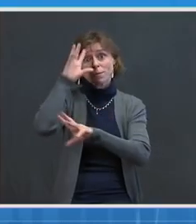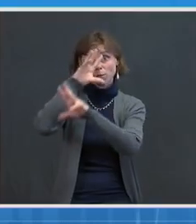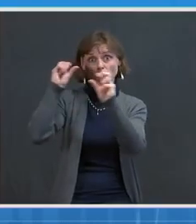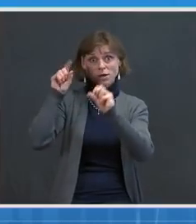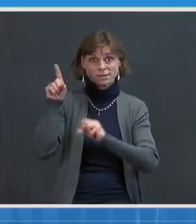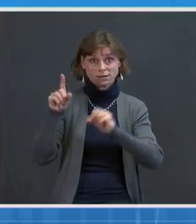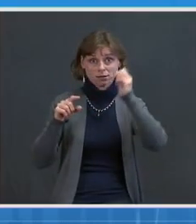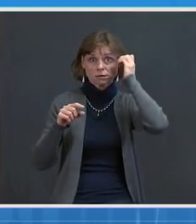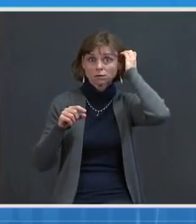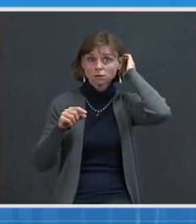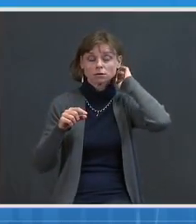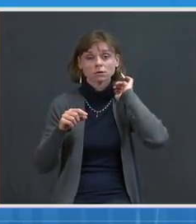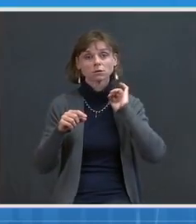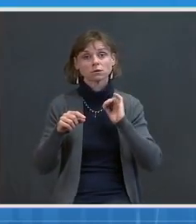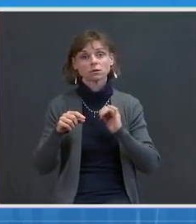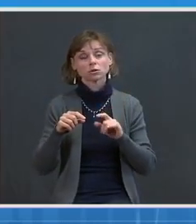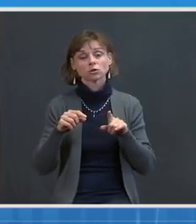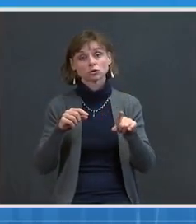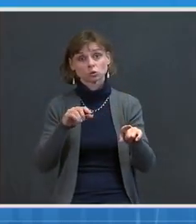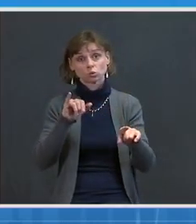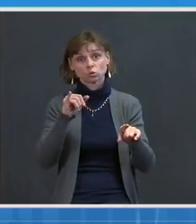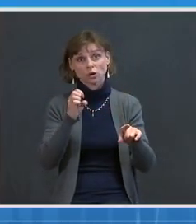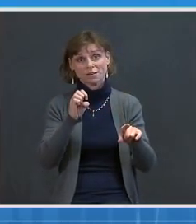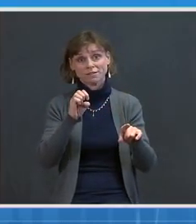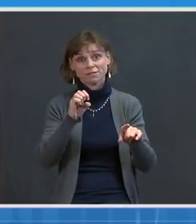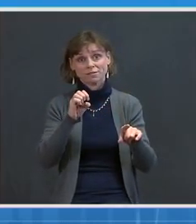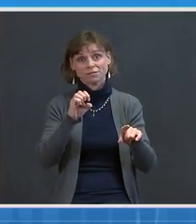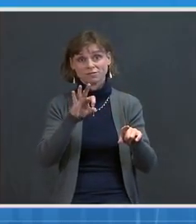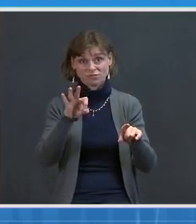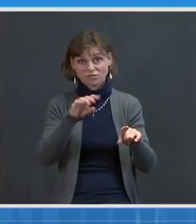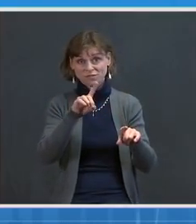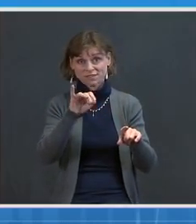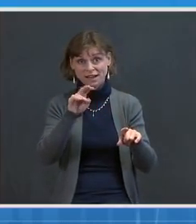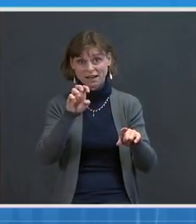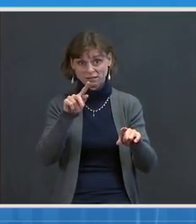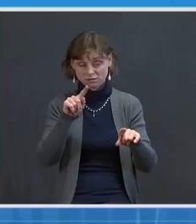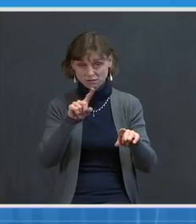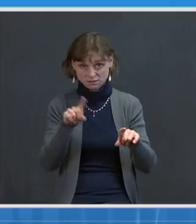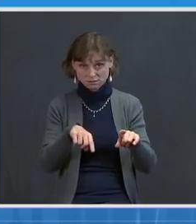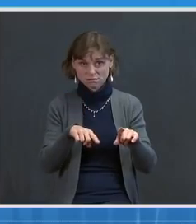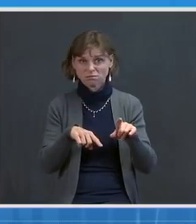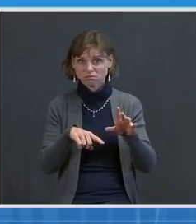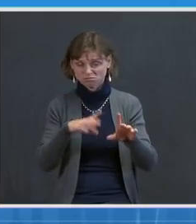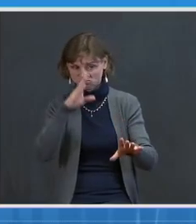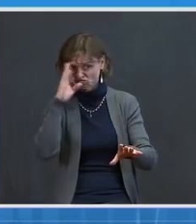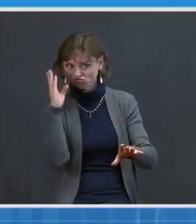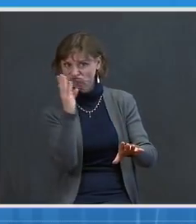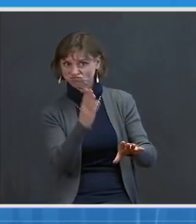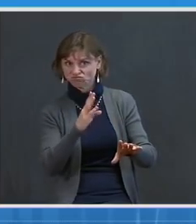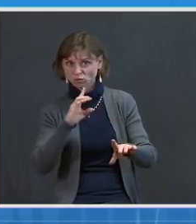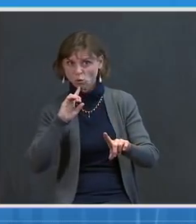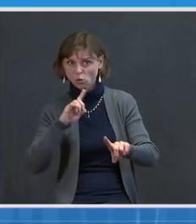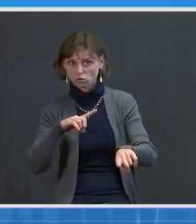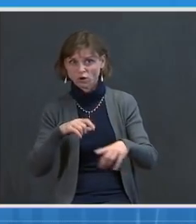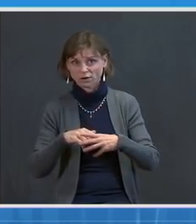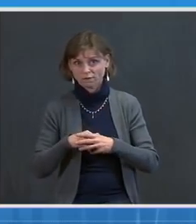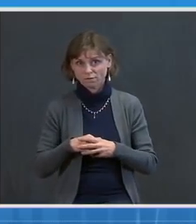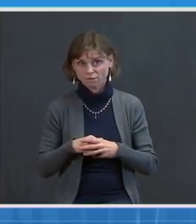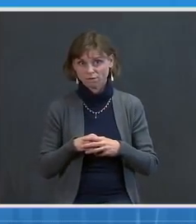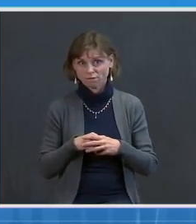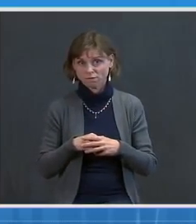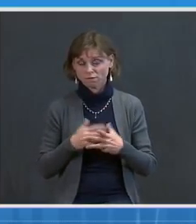the COVID coordinator, Jeff Zients. So that is a directive, and so